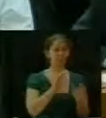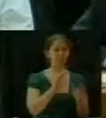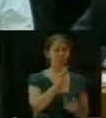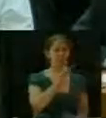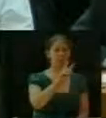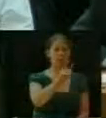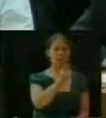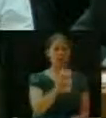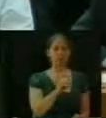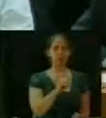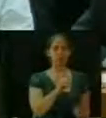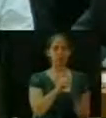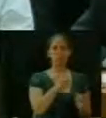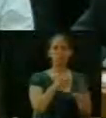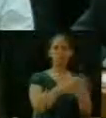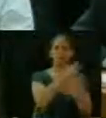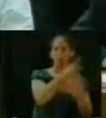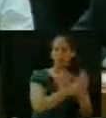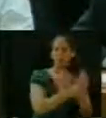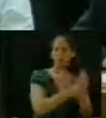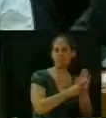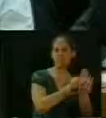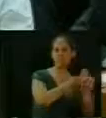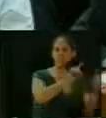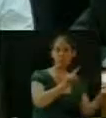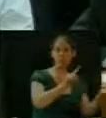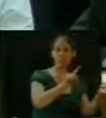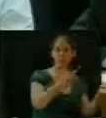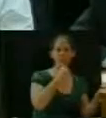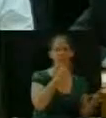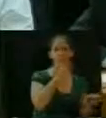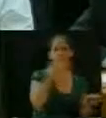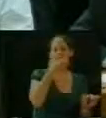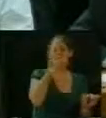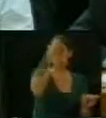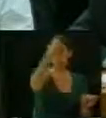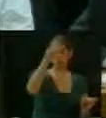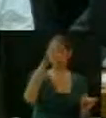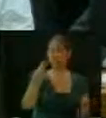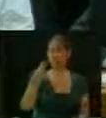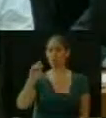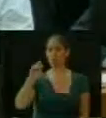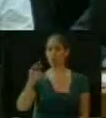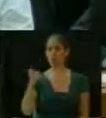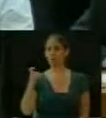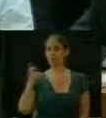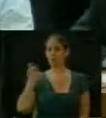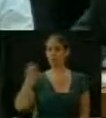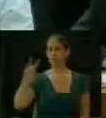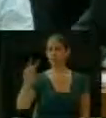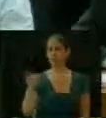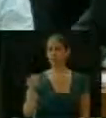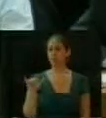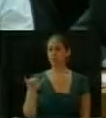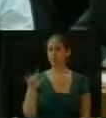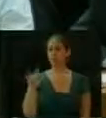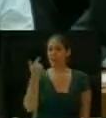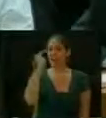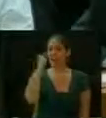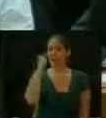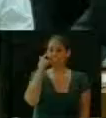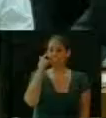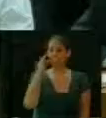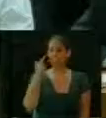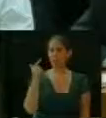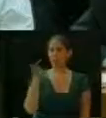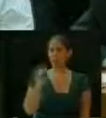That's why I think that a Knox County policy made by Knox County residents and voted on by this commission is a step in the